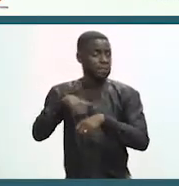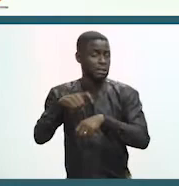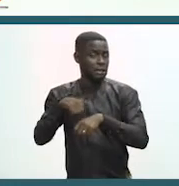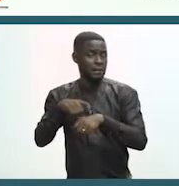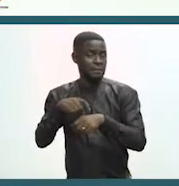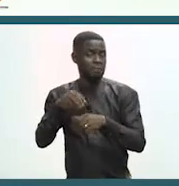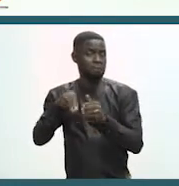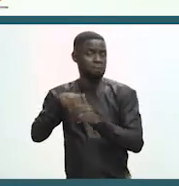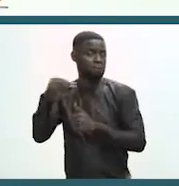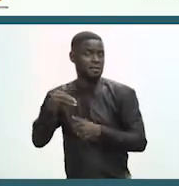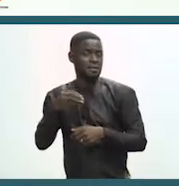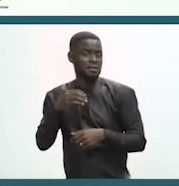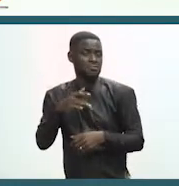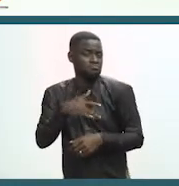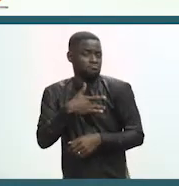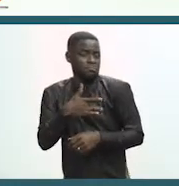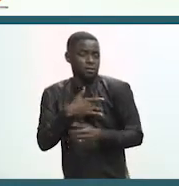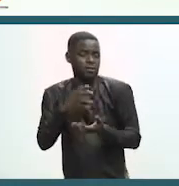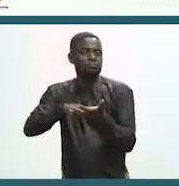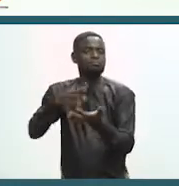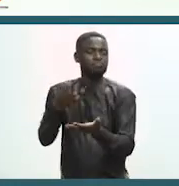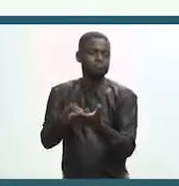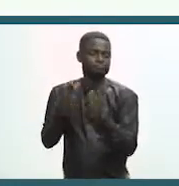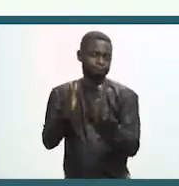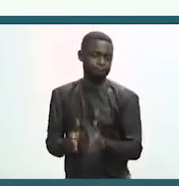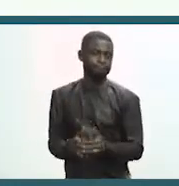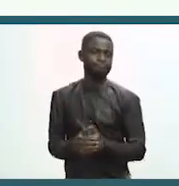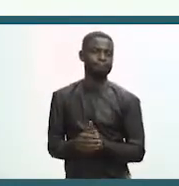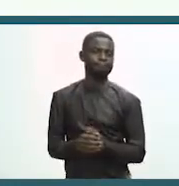an empathetic witness.